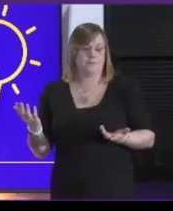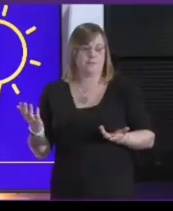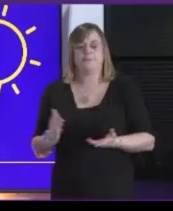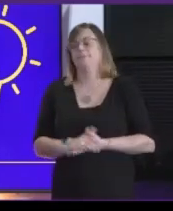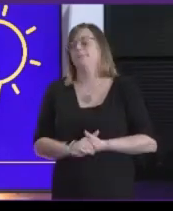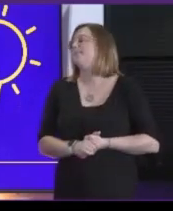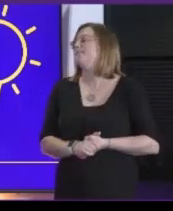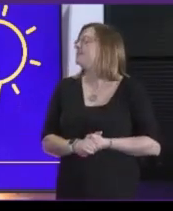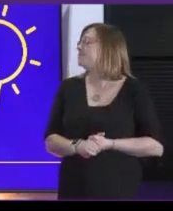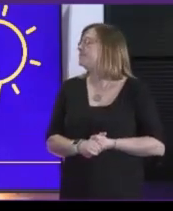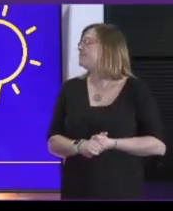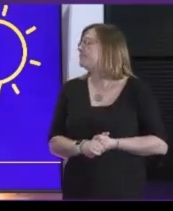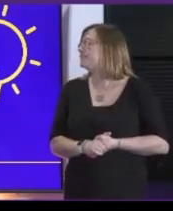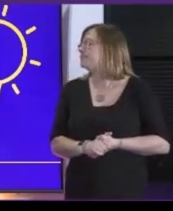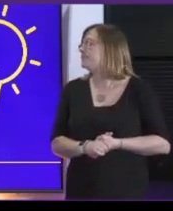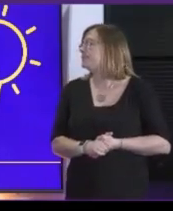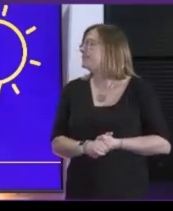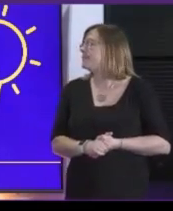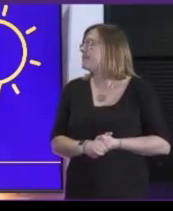So